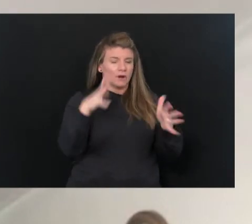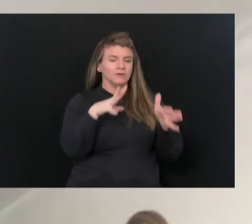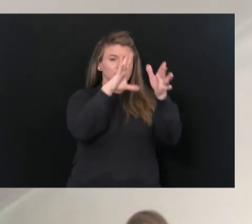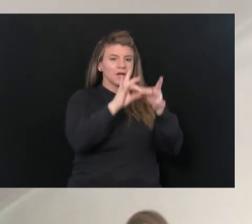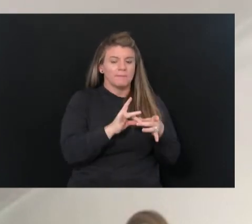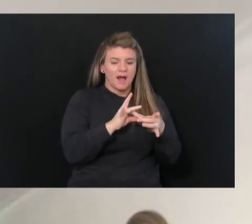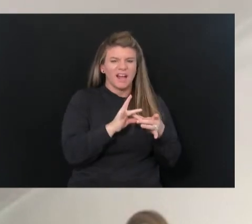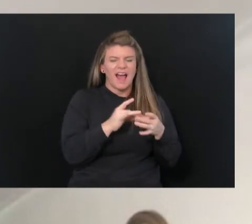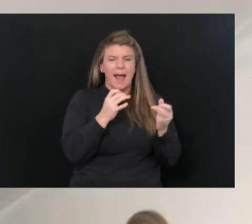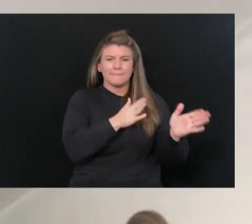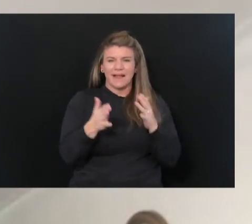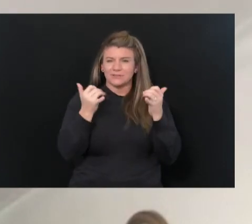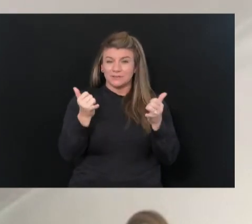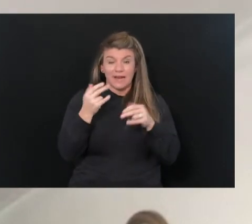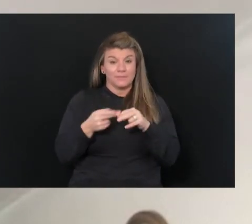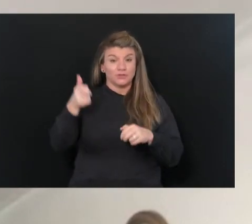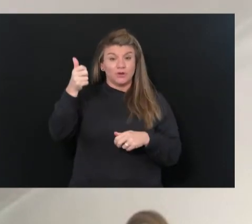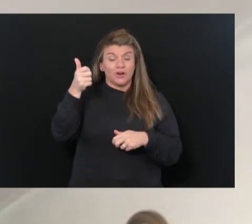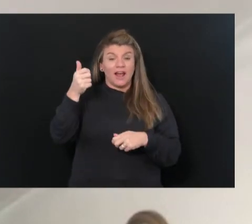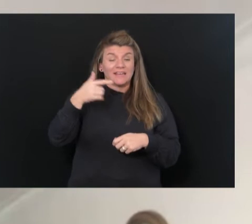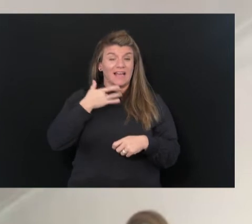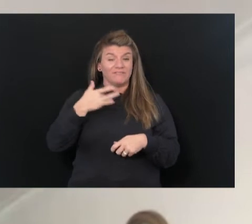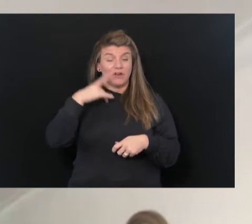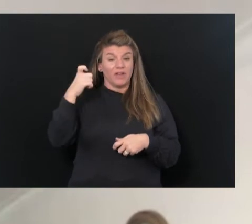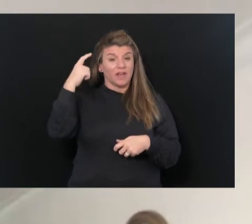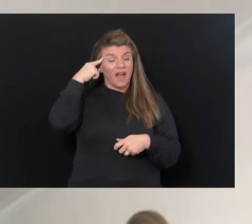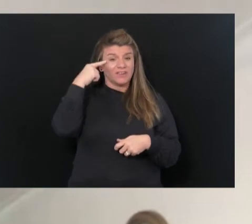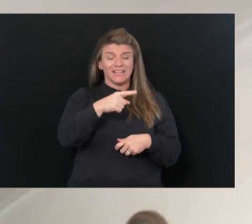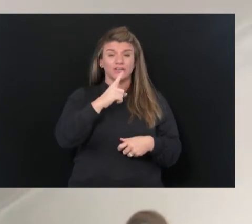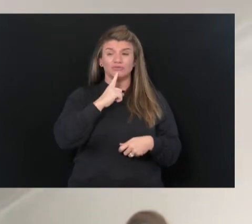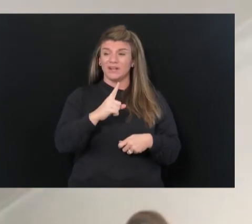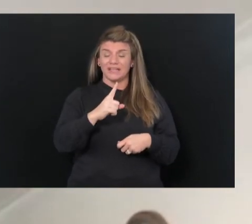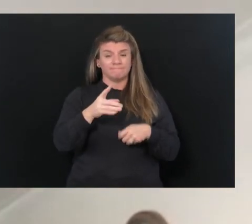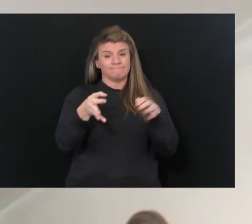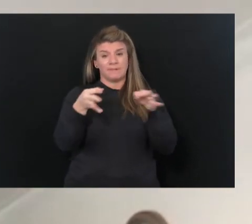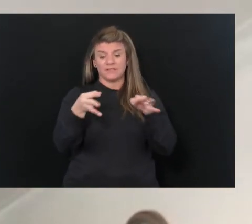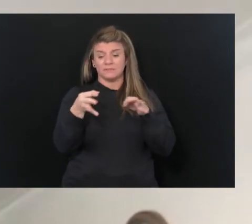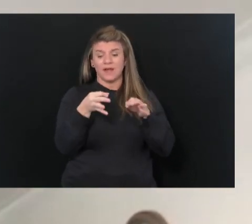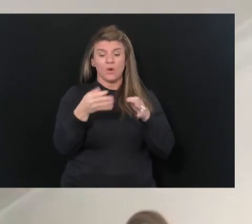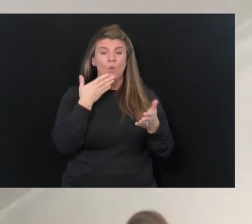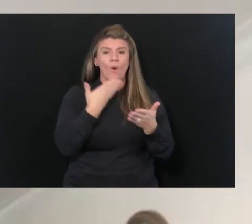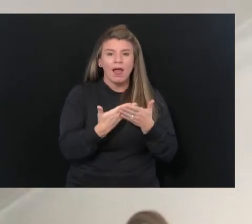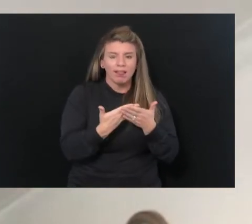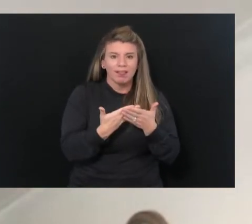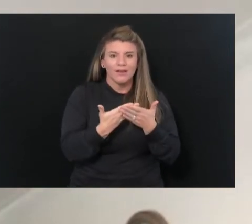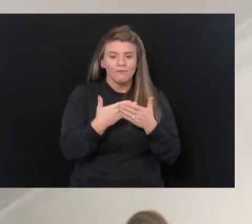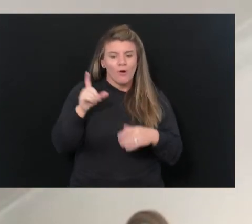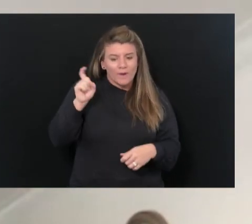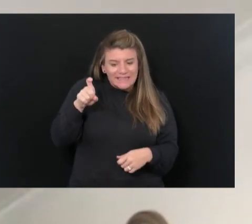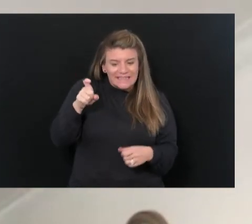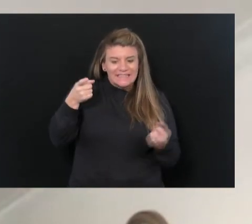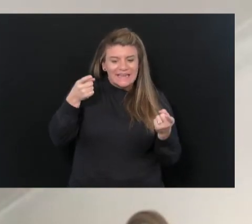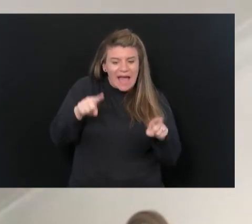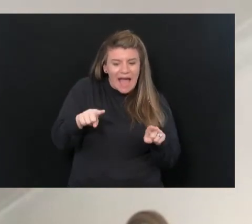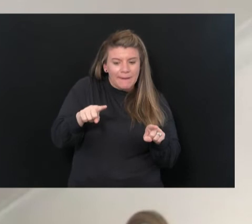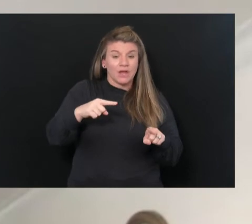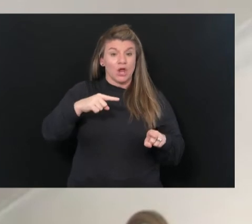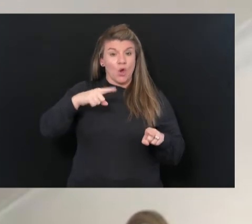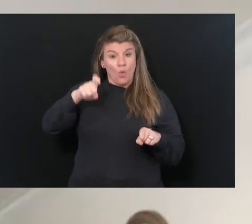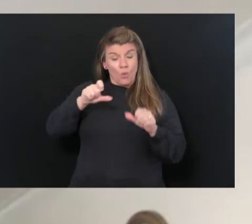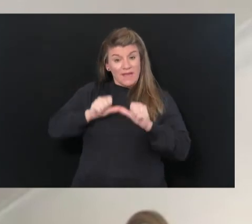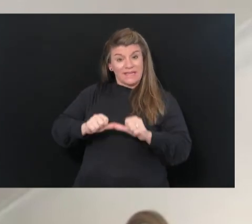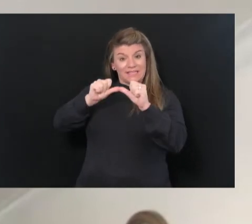than usual today, because I think the governor has really articulated very well what we need to do. We continue to